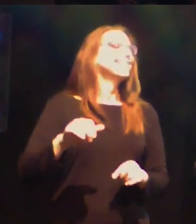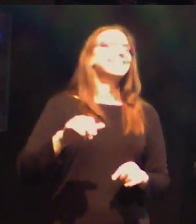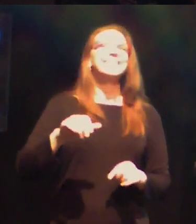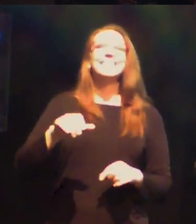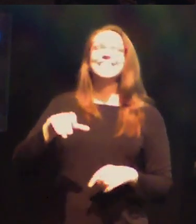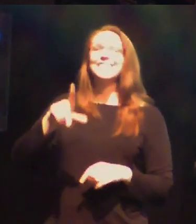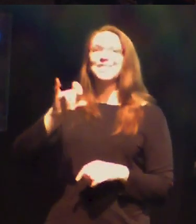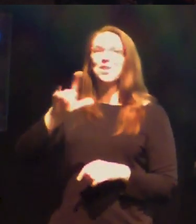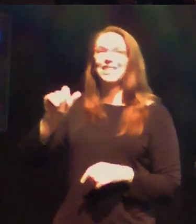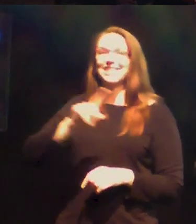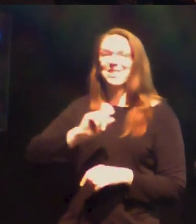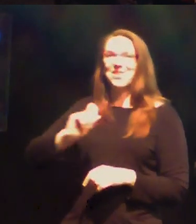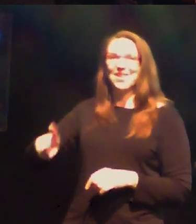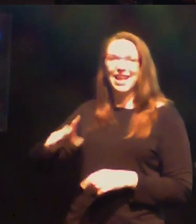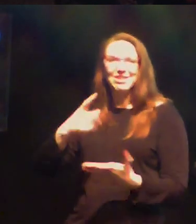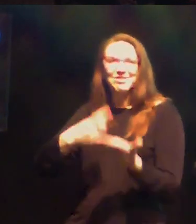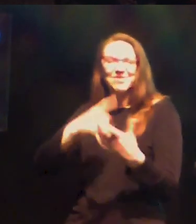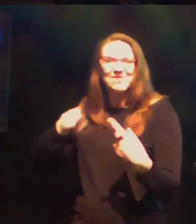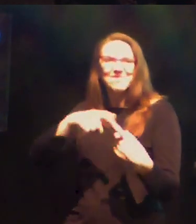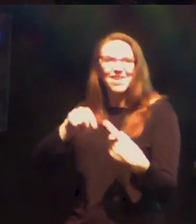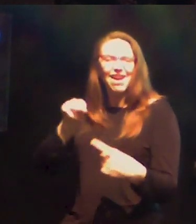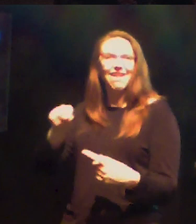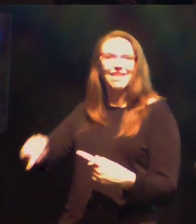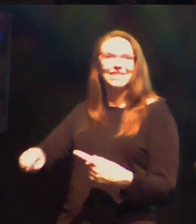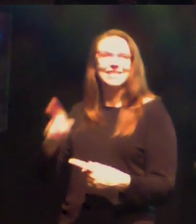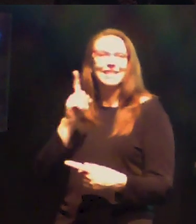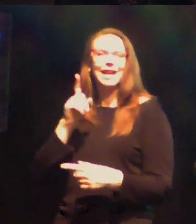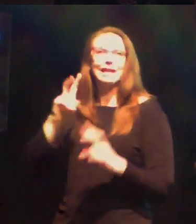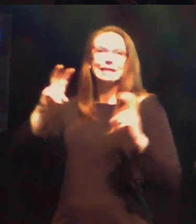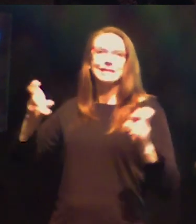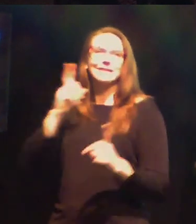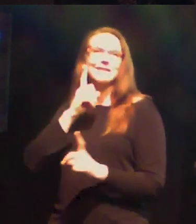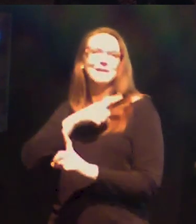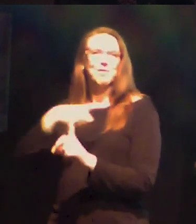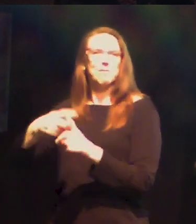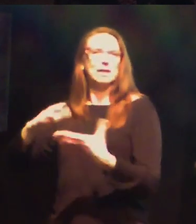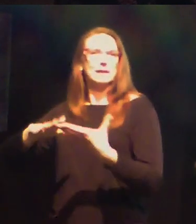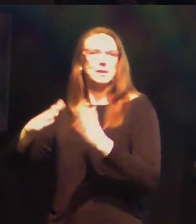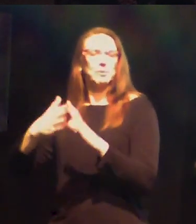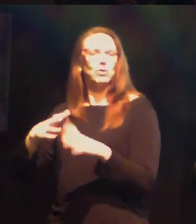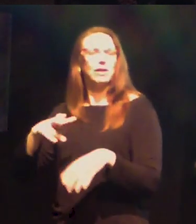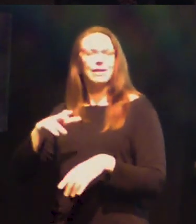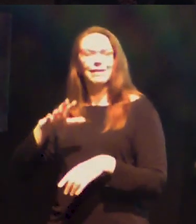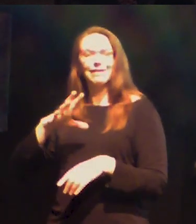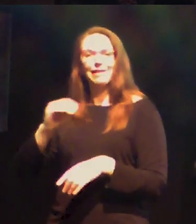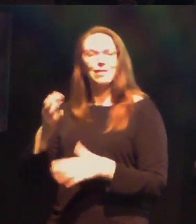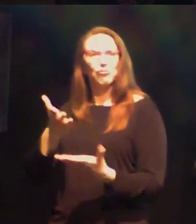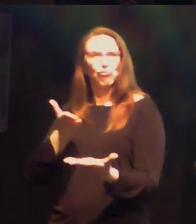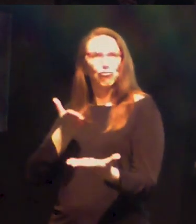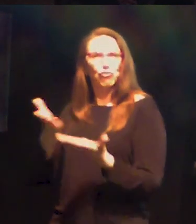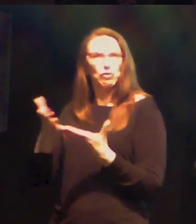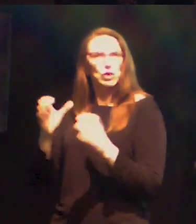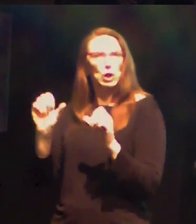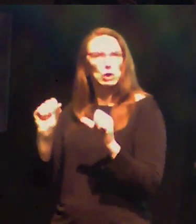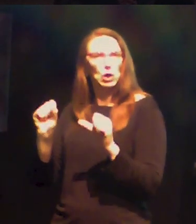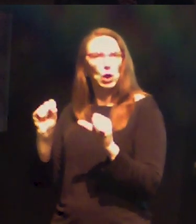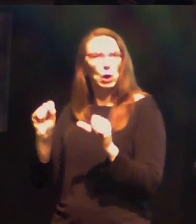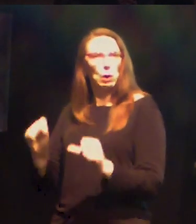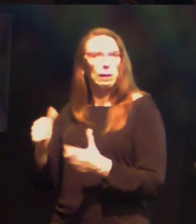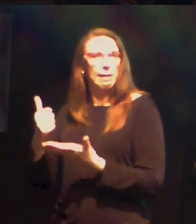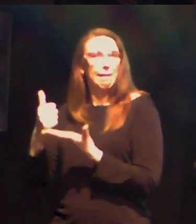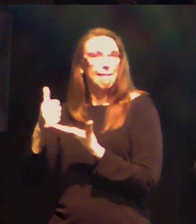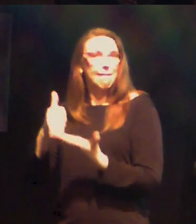Lisa, maybe we can go to you to talk a little bit about the Deaf Plus community and what sort of services could be